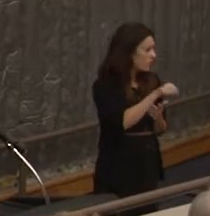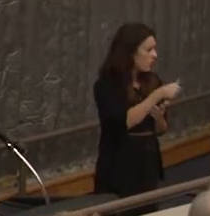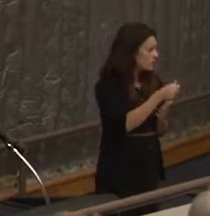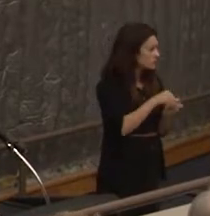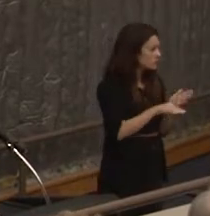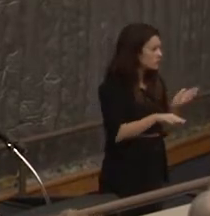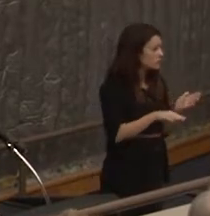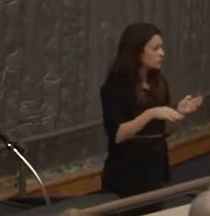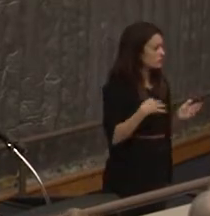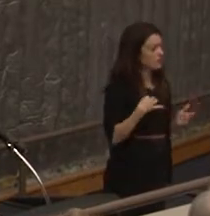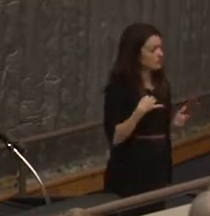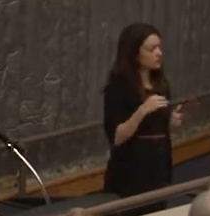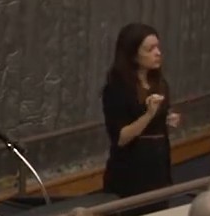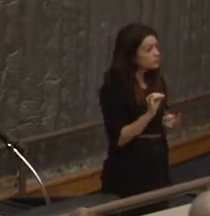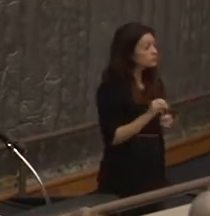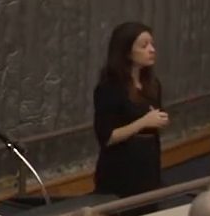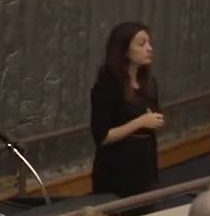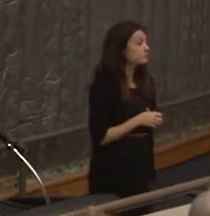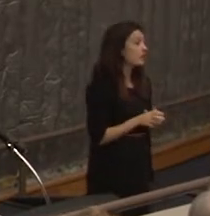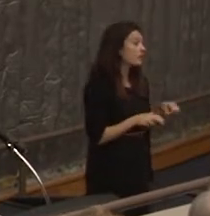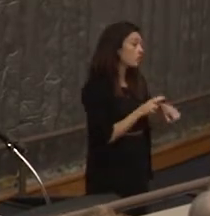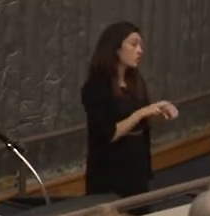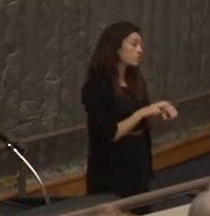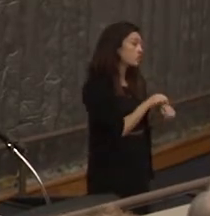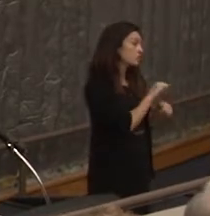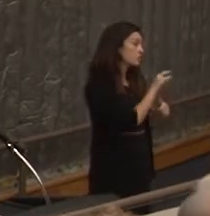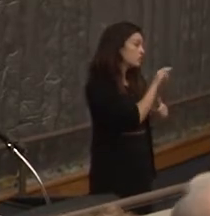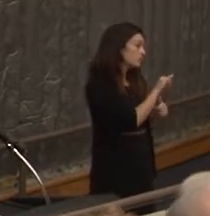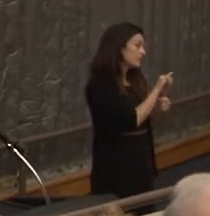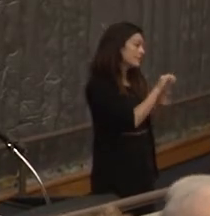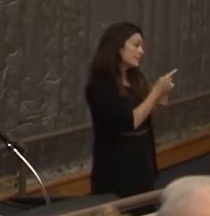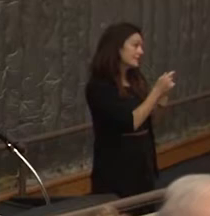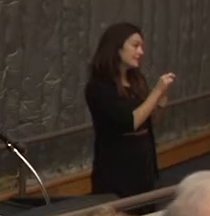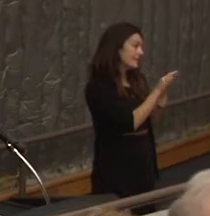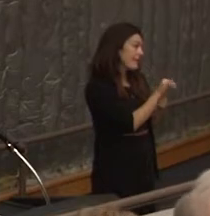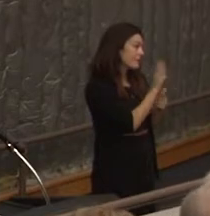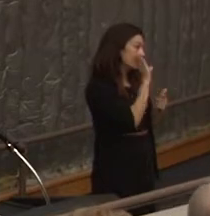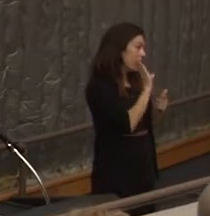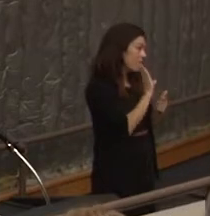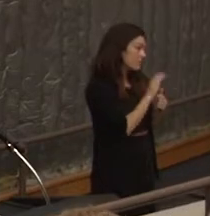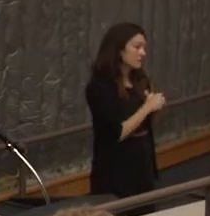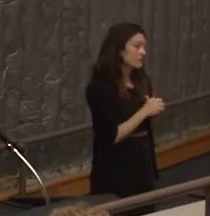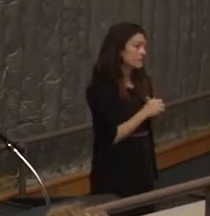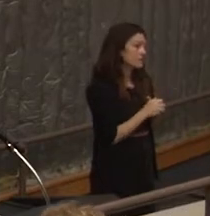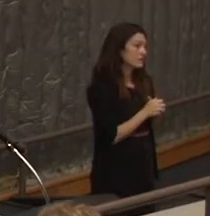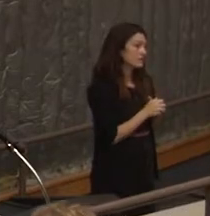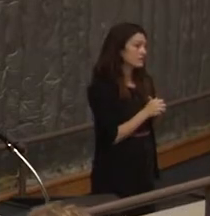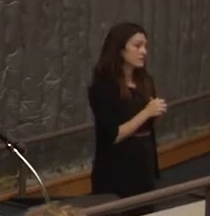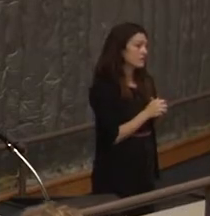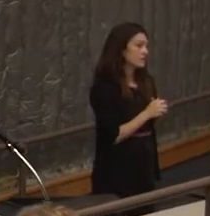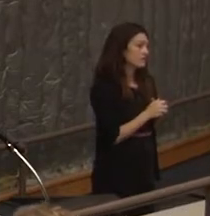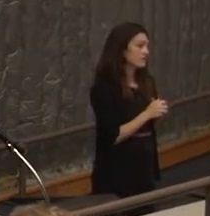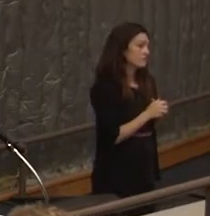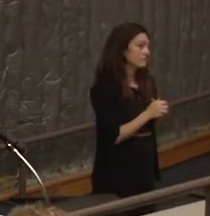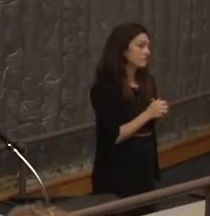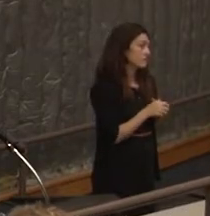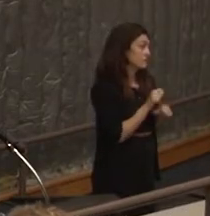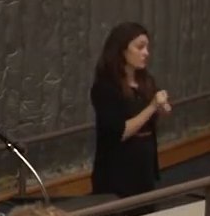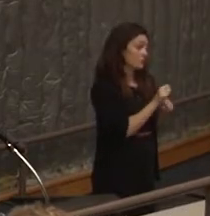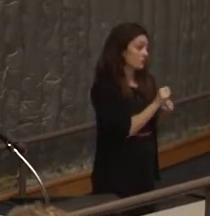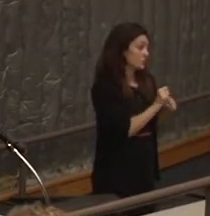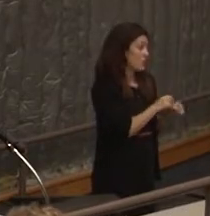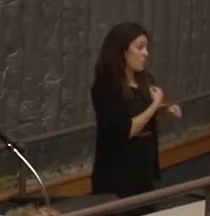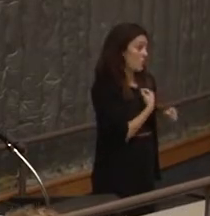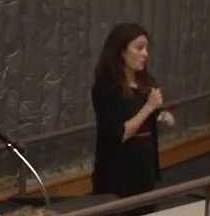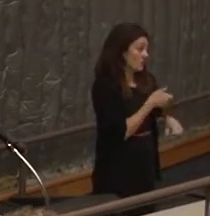course, Judy and Gary Brown. So they've been, we can't do it alone. I can't do it alone, and it